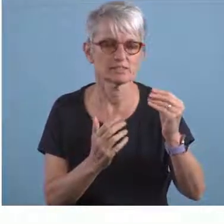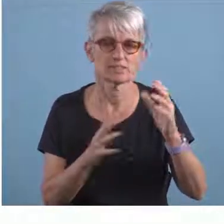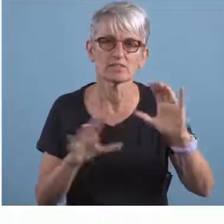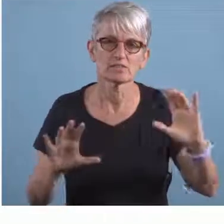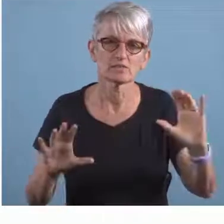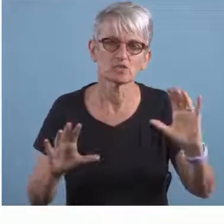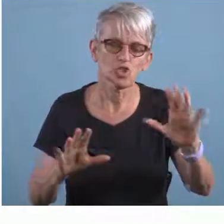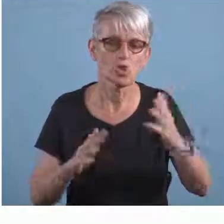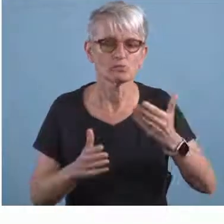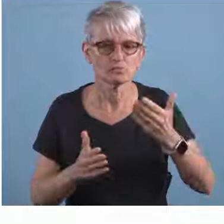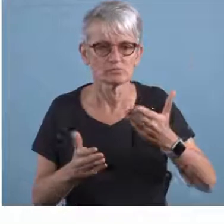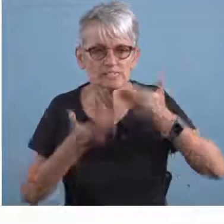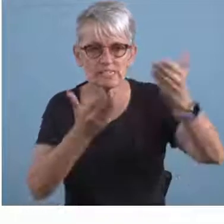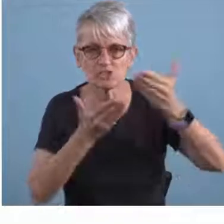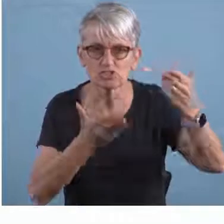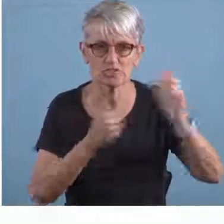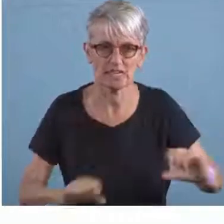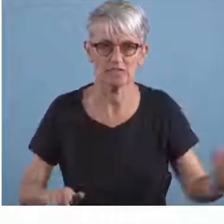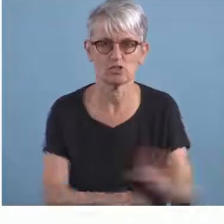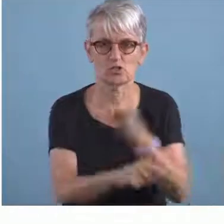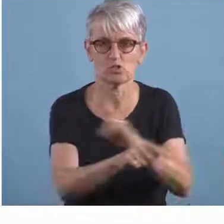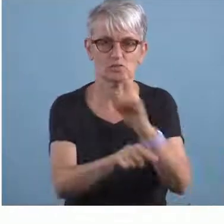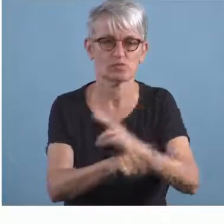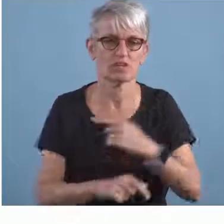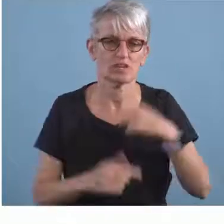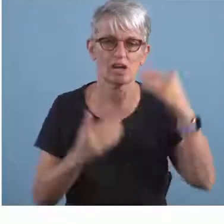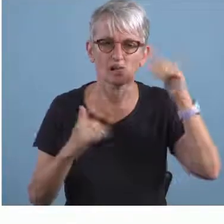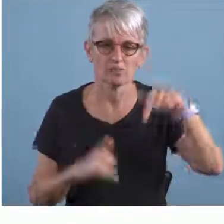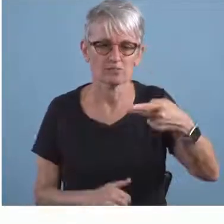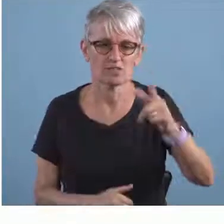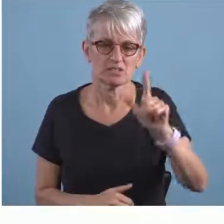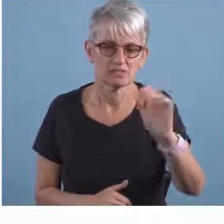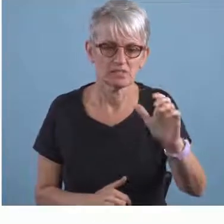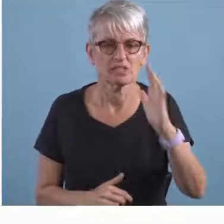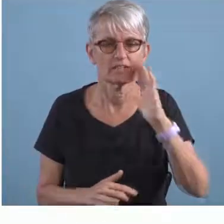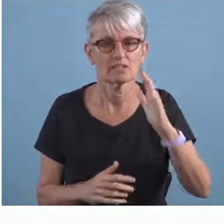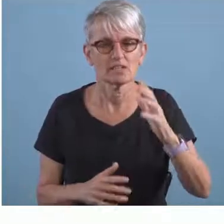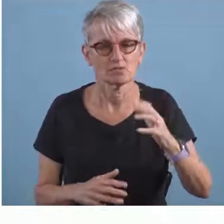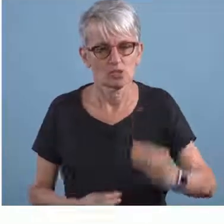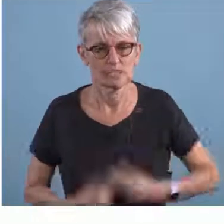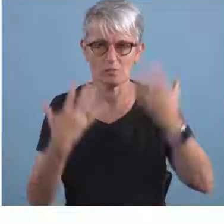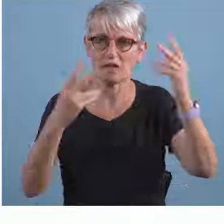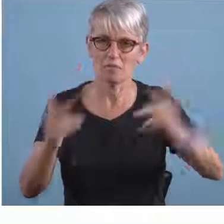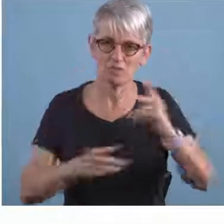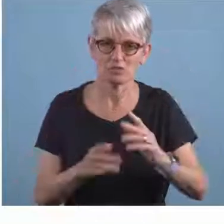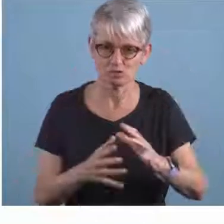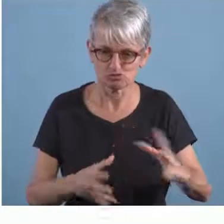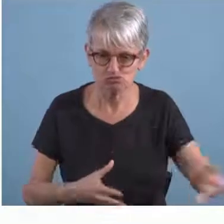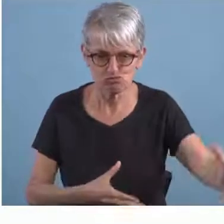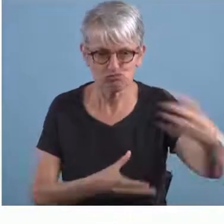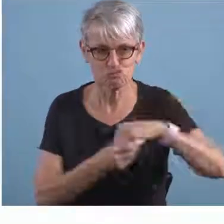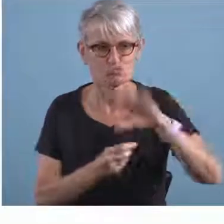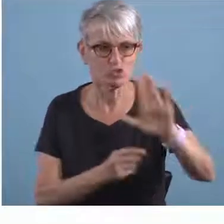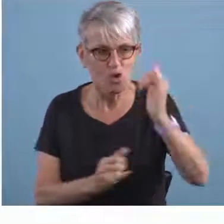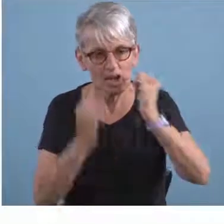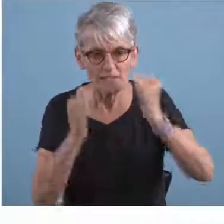practical suggestions. And I hope this PLC inspires people to embrace these ideas.